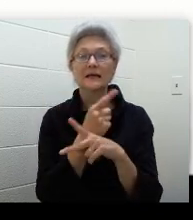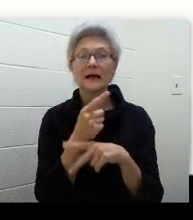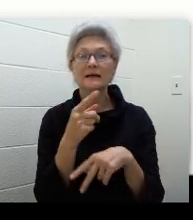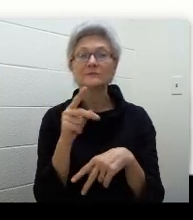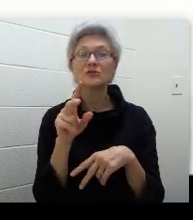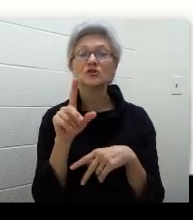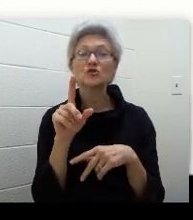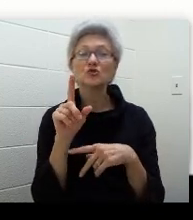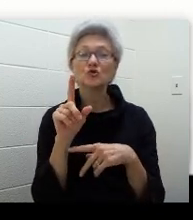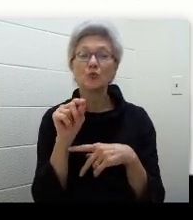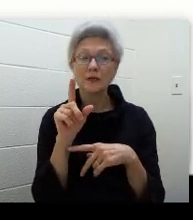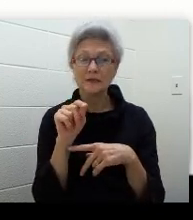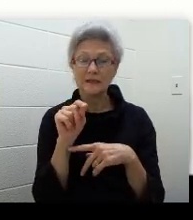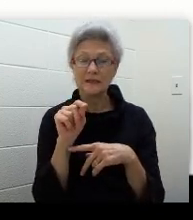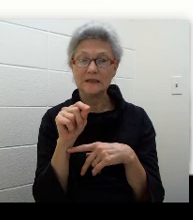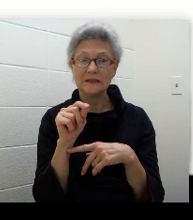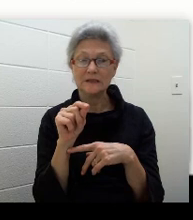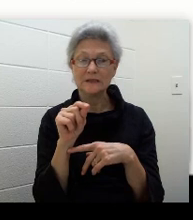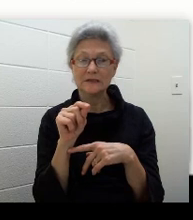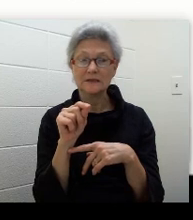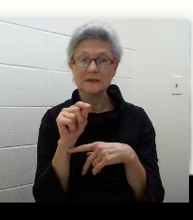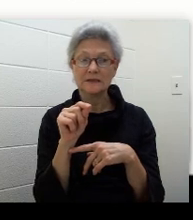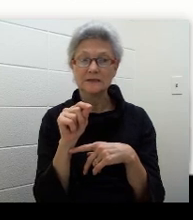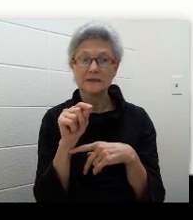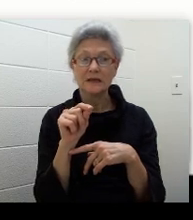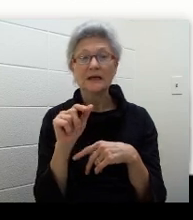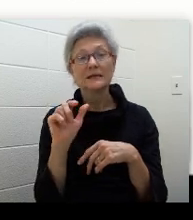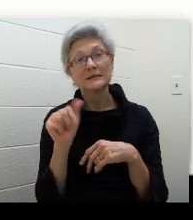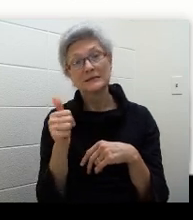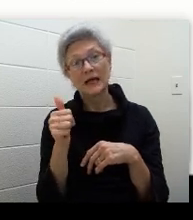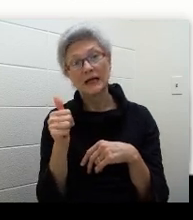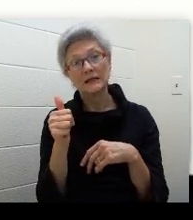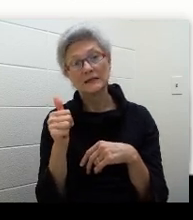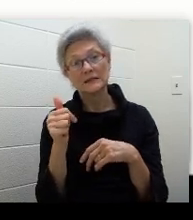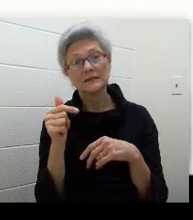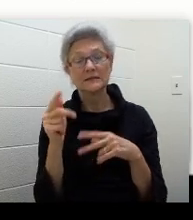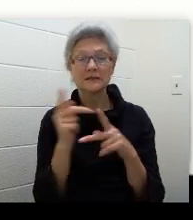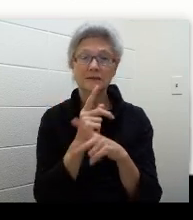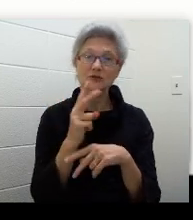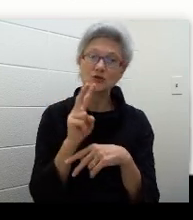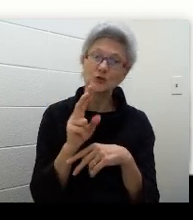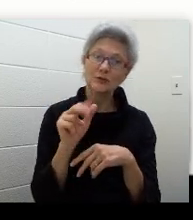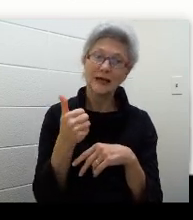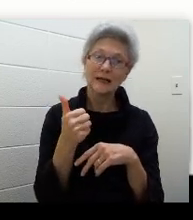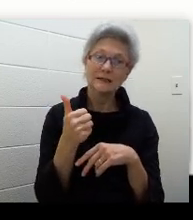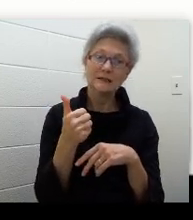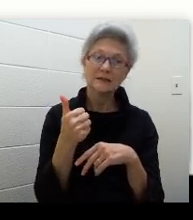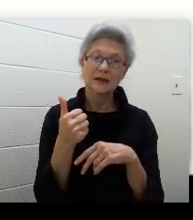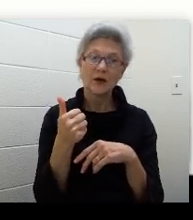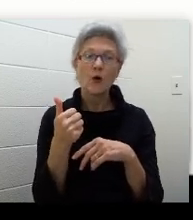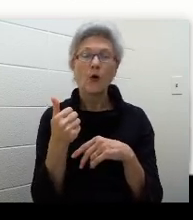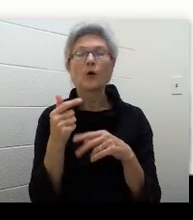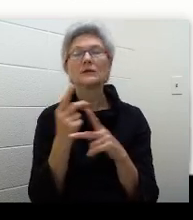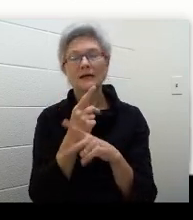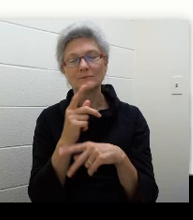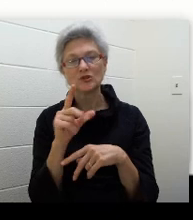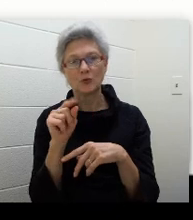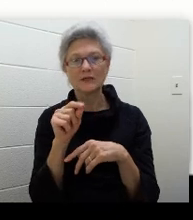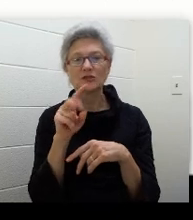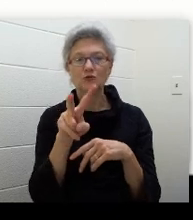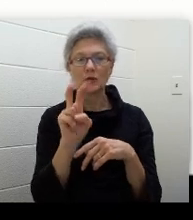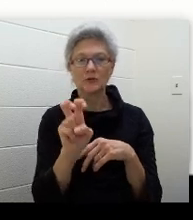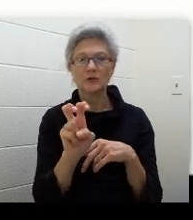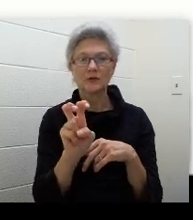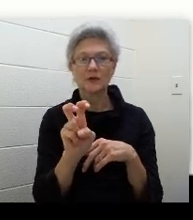10 times 20. Well, 110 times 2 tens, or times 20, I could say, would be